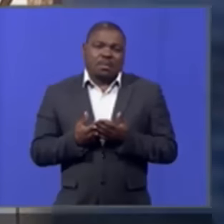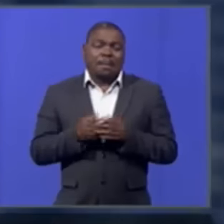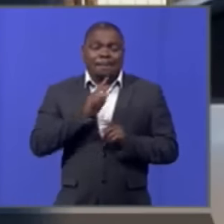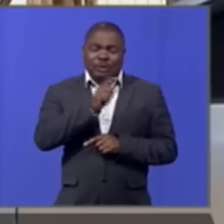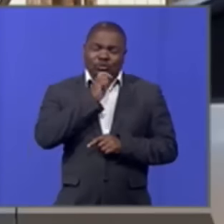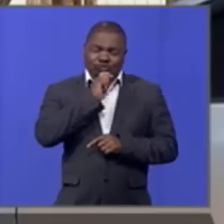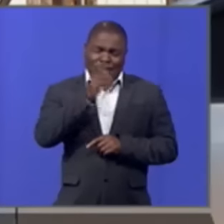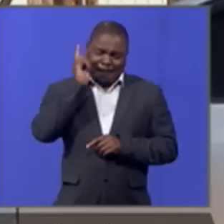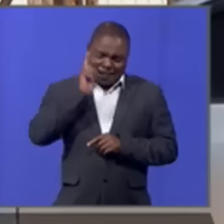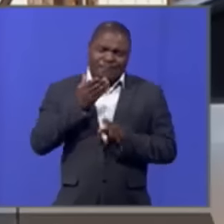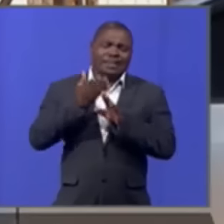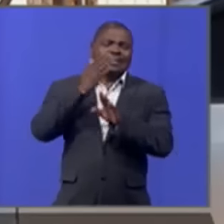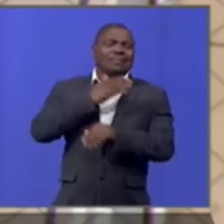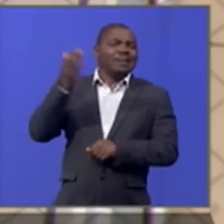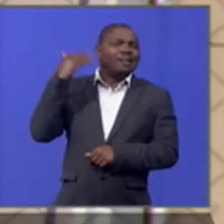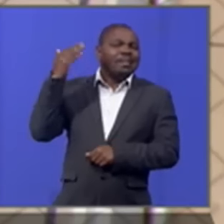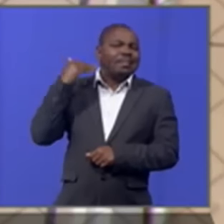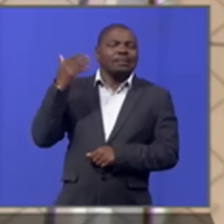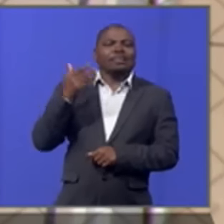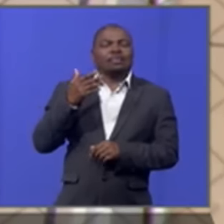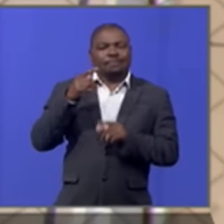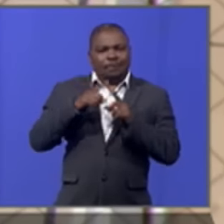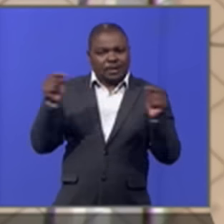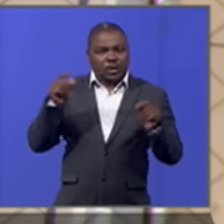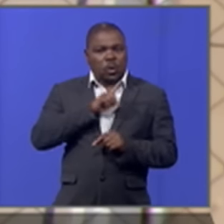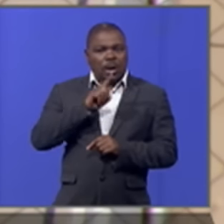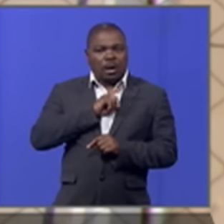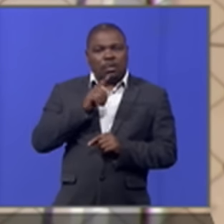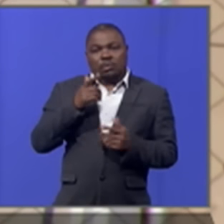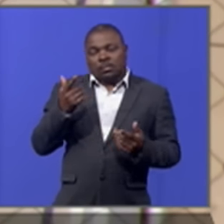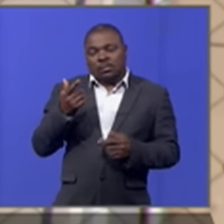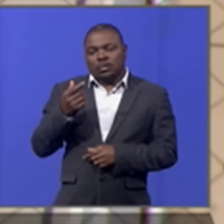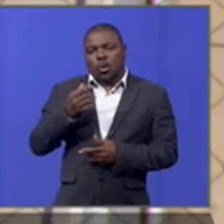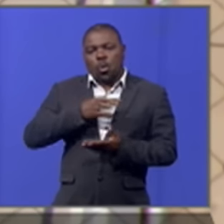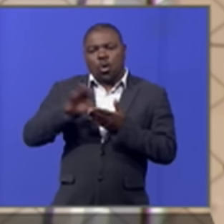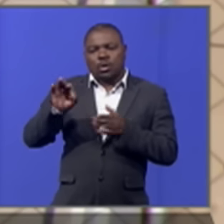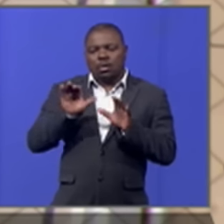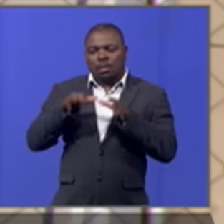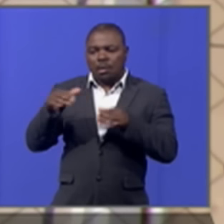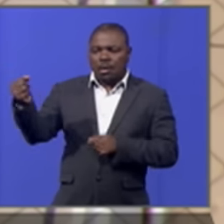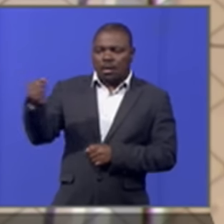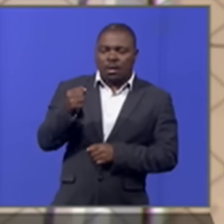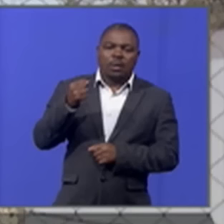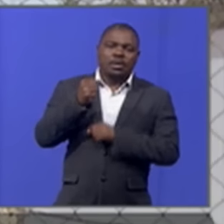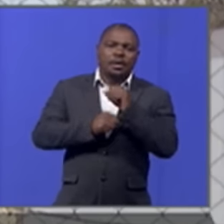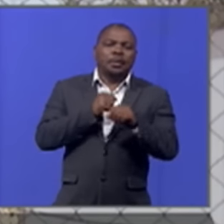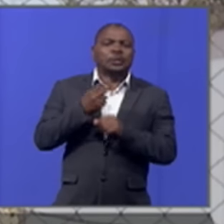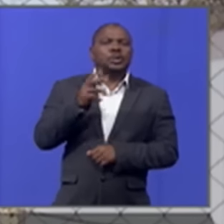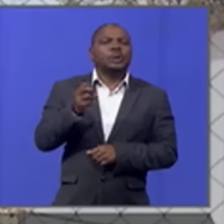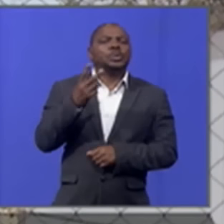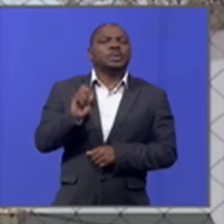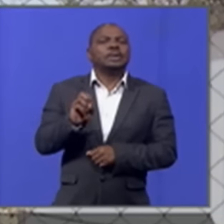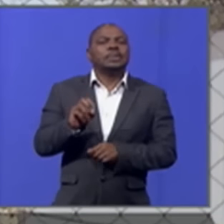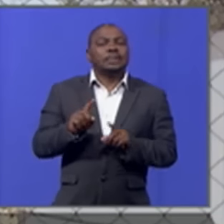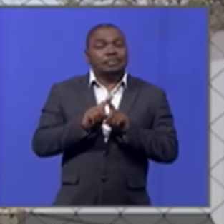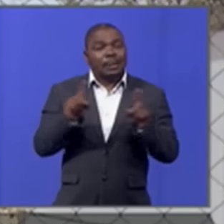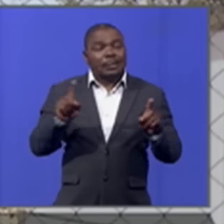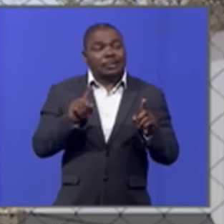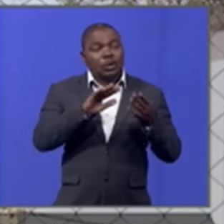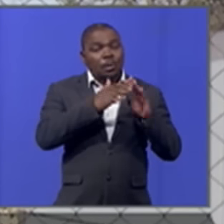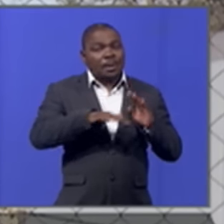be konoseditswe kgale morago ga go thapiwa ga rakonteraka yo montshwa ka 2020. Badiri ba re go retelelwa ke